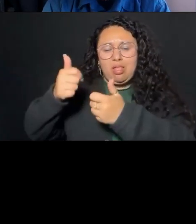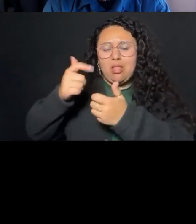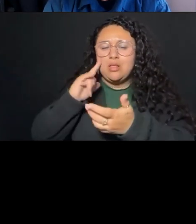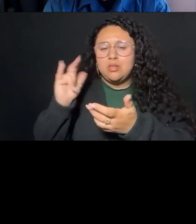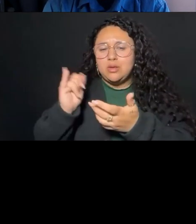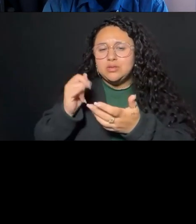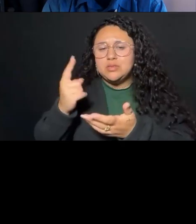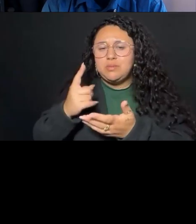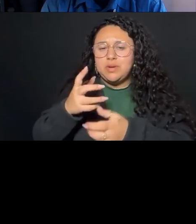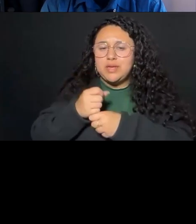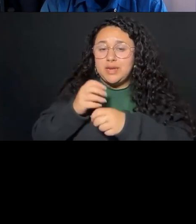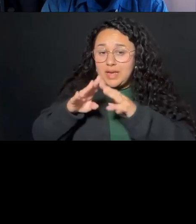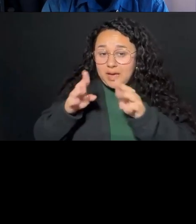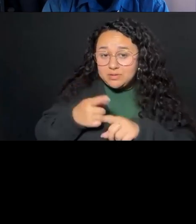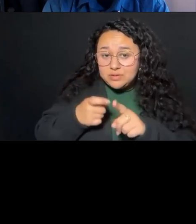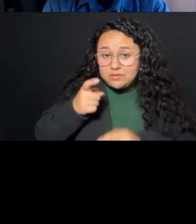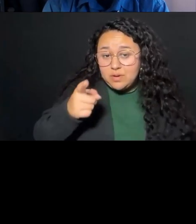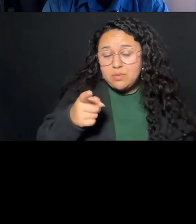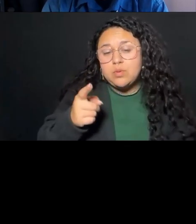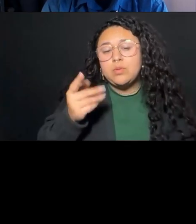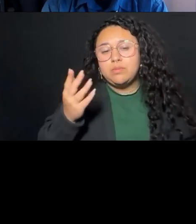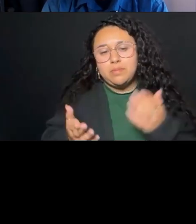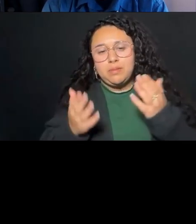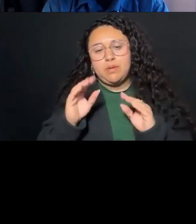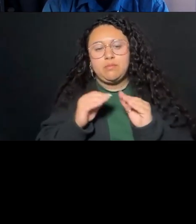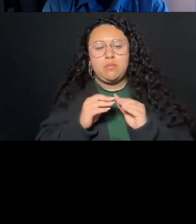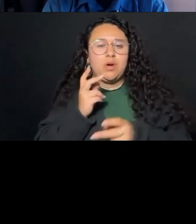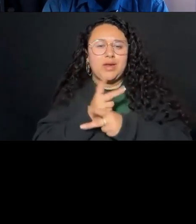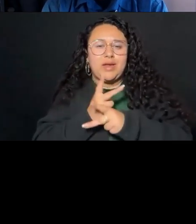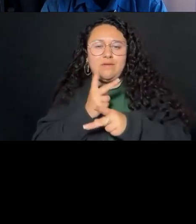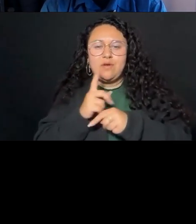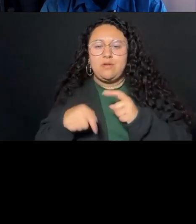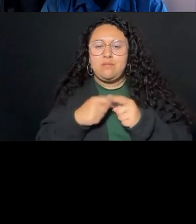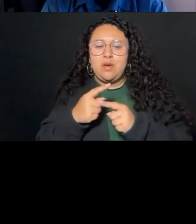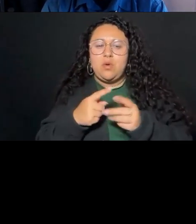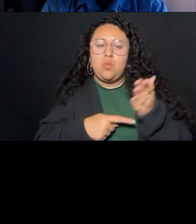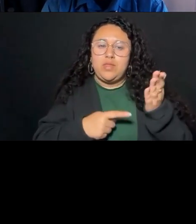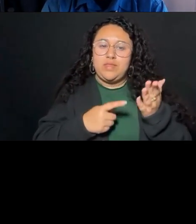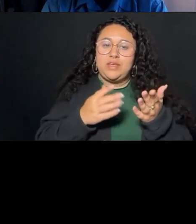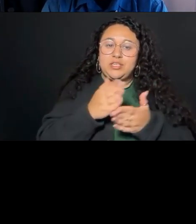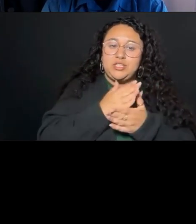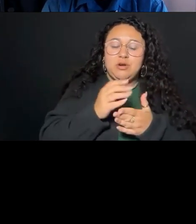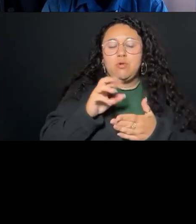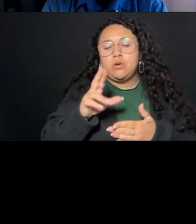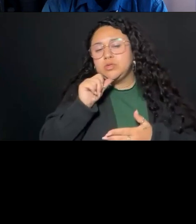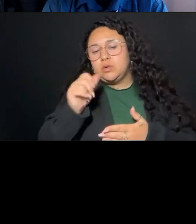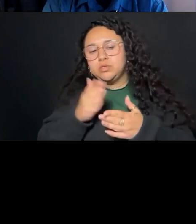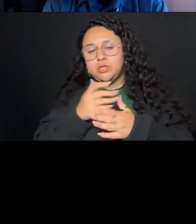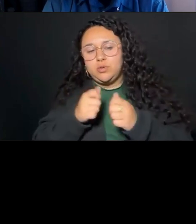If somebody's getting housing from you, they may be really careful about what they do or don't share with you.